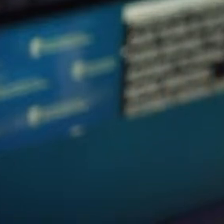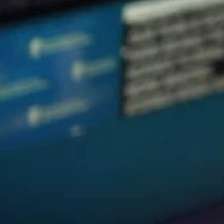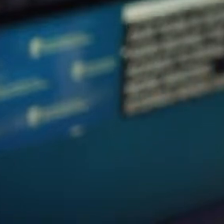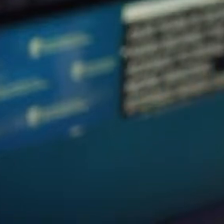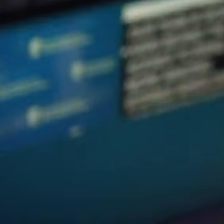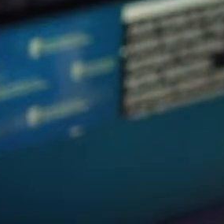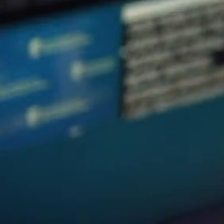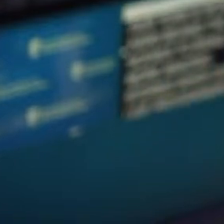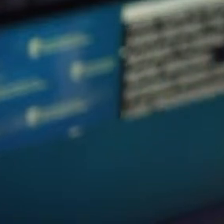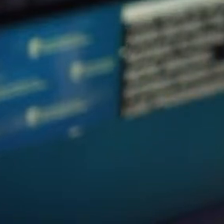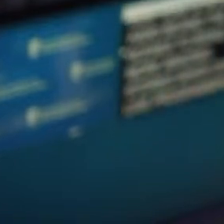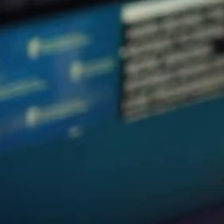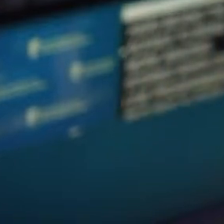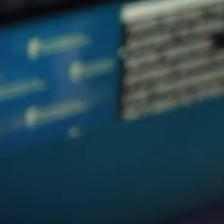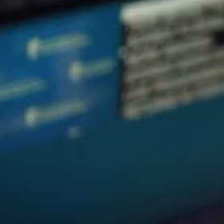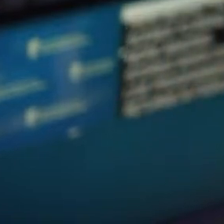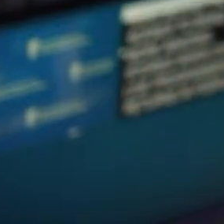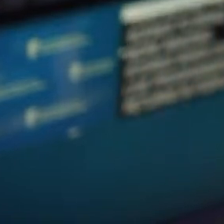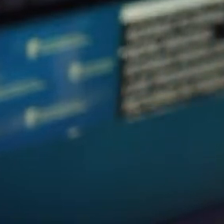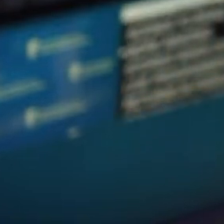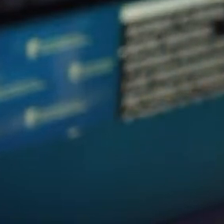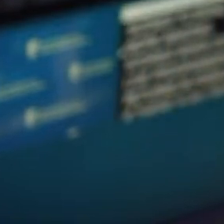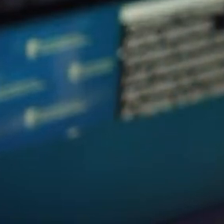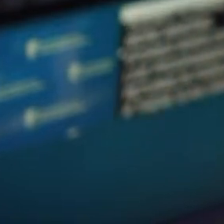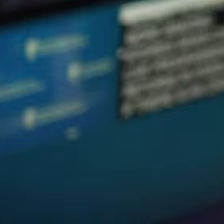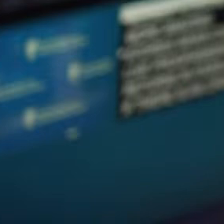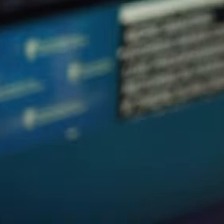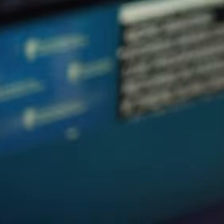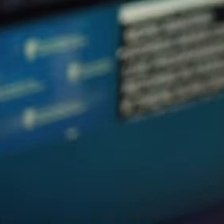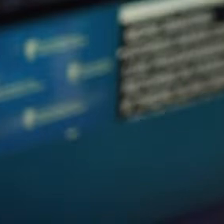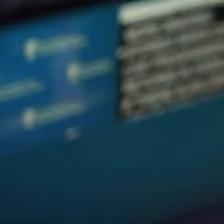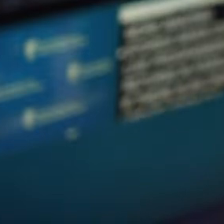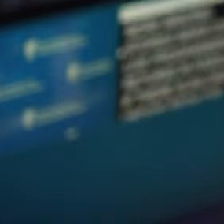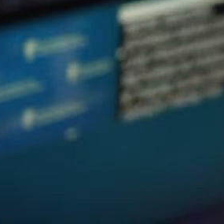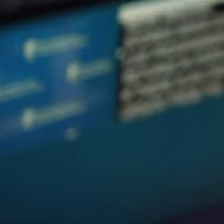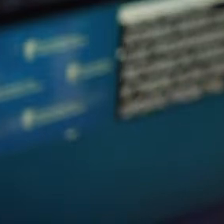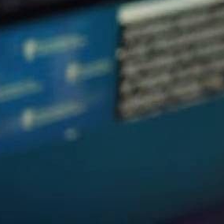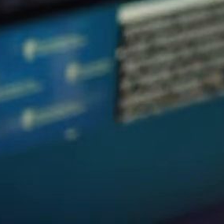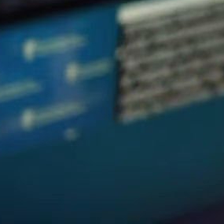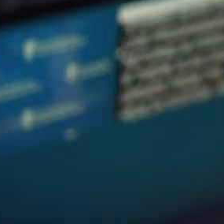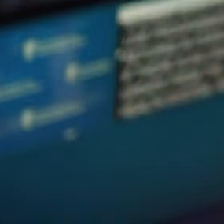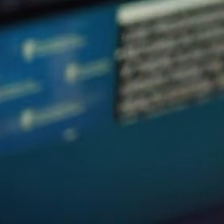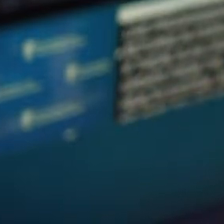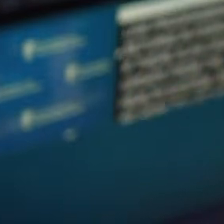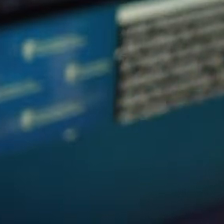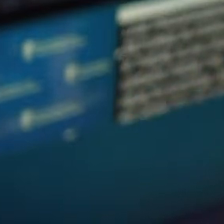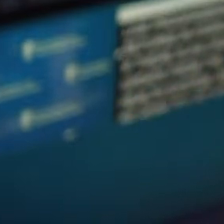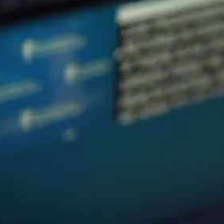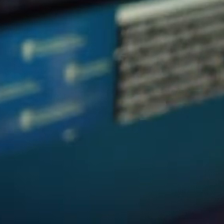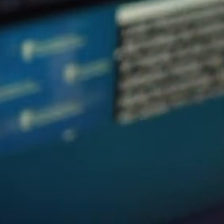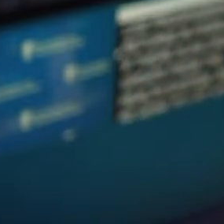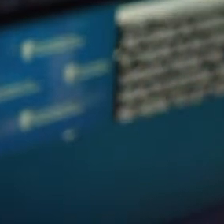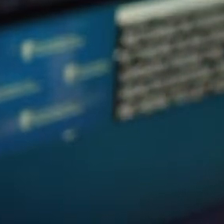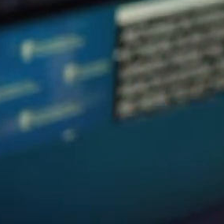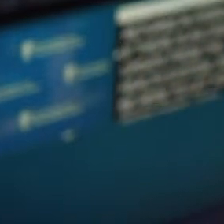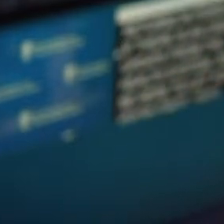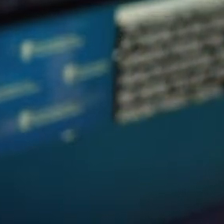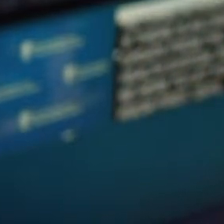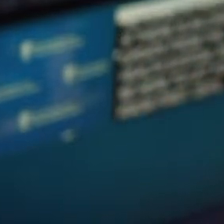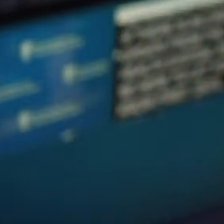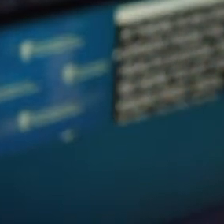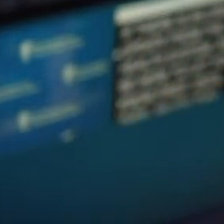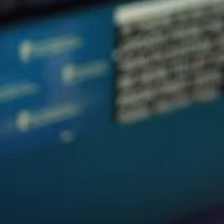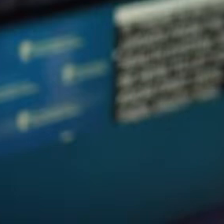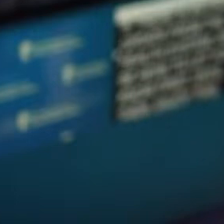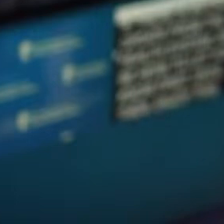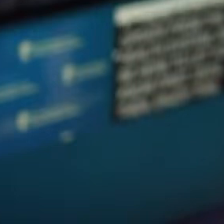the scenes right now to bring you more amazing stories when our live programming returns in February. If there is an urgent update from the health